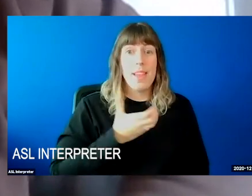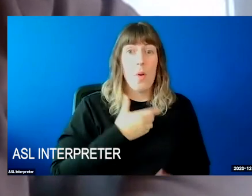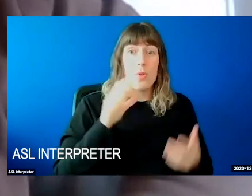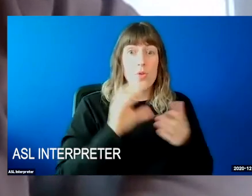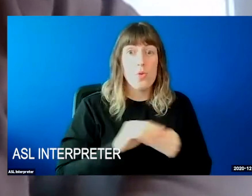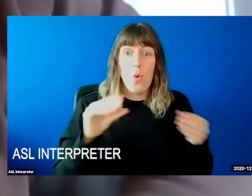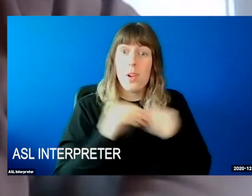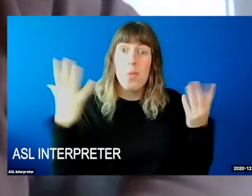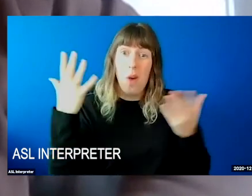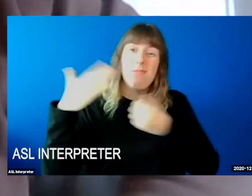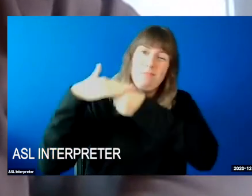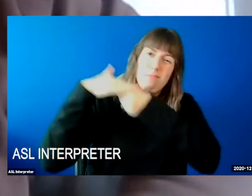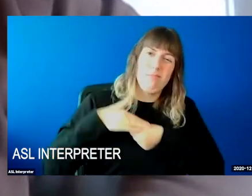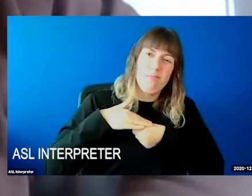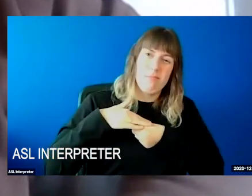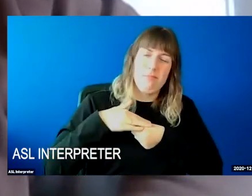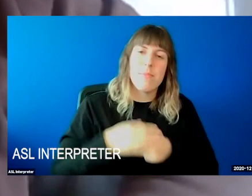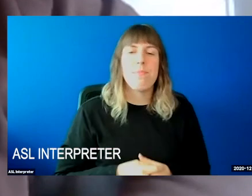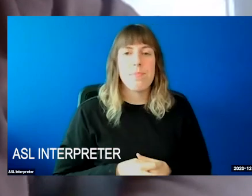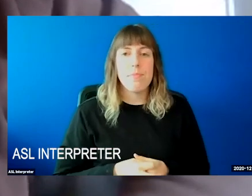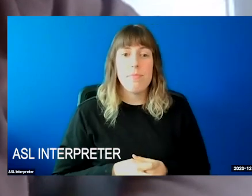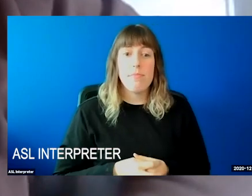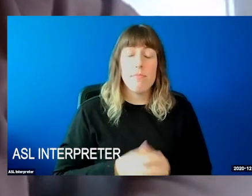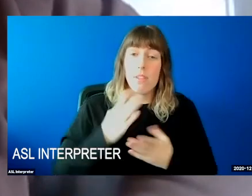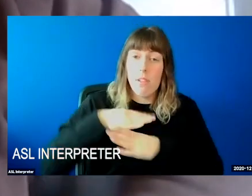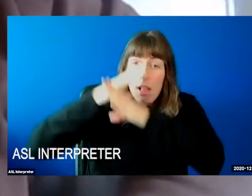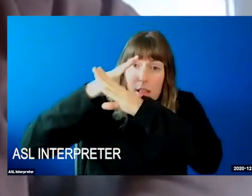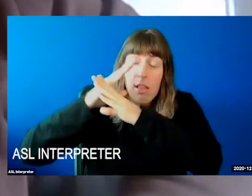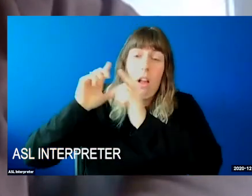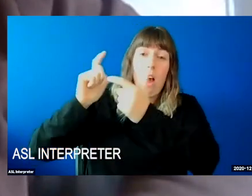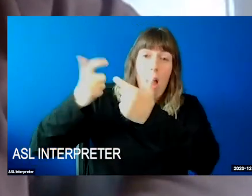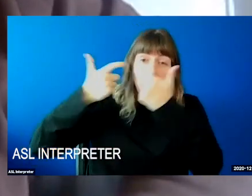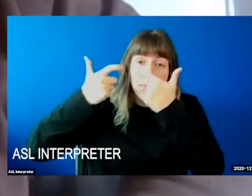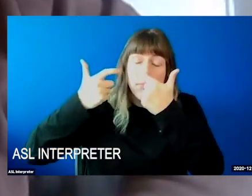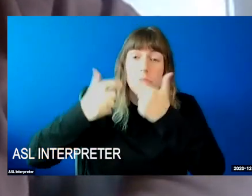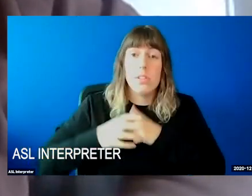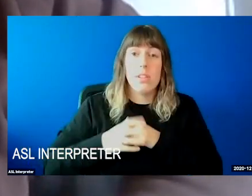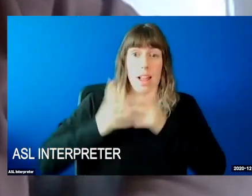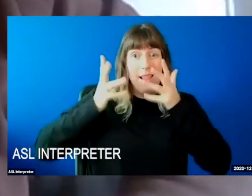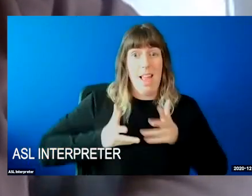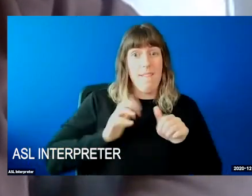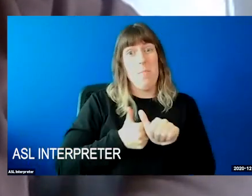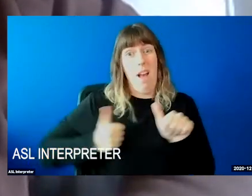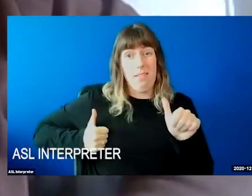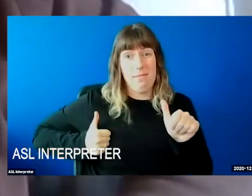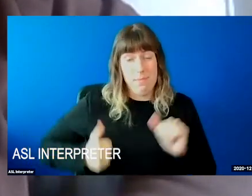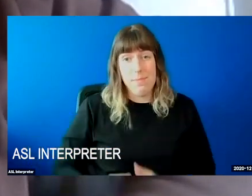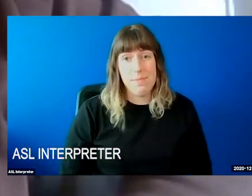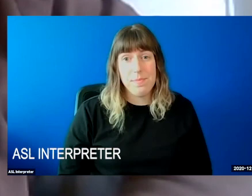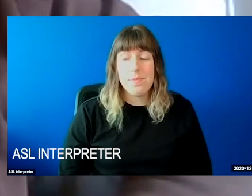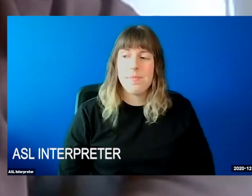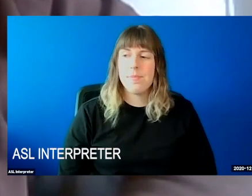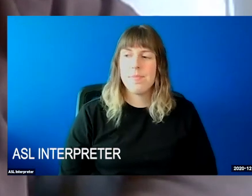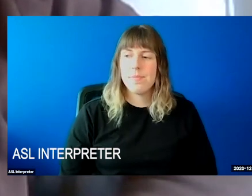is that story of oppression, that story of barriers, that story of being